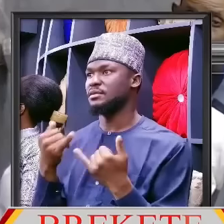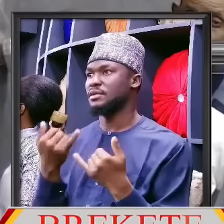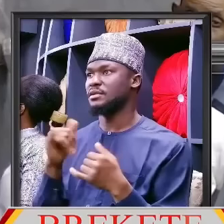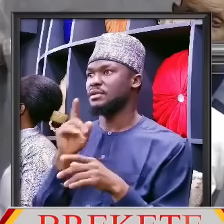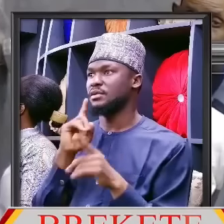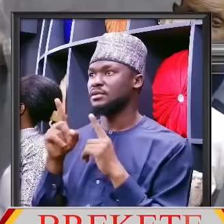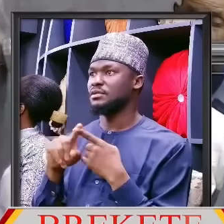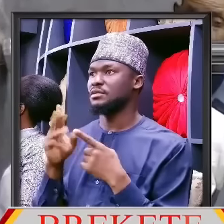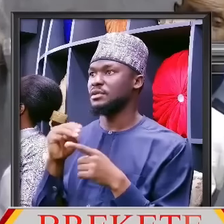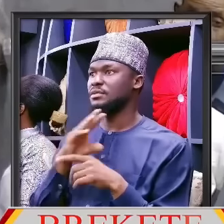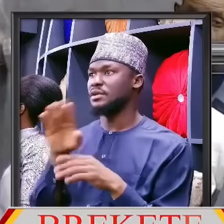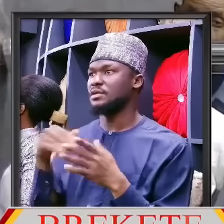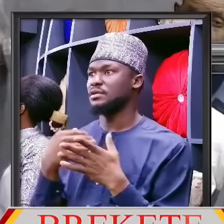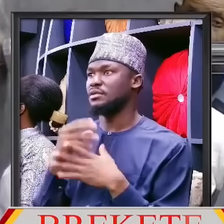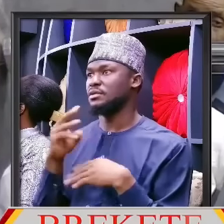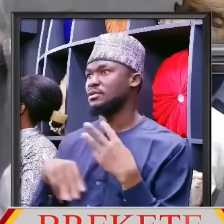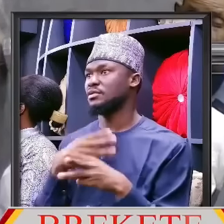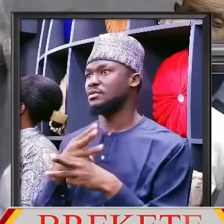talk to them and the whole world.